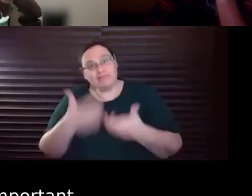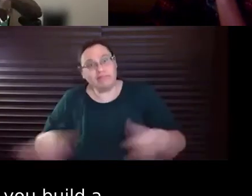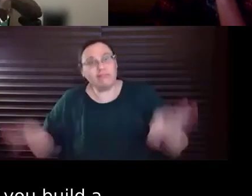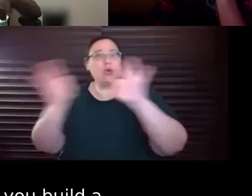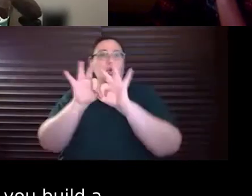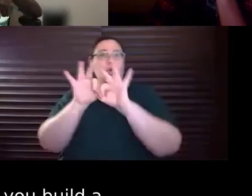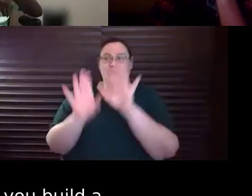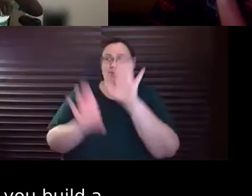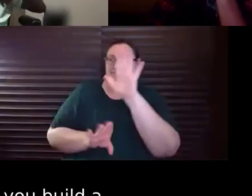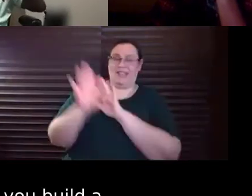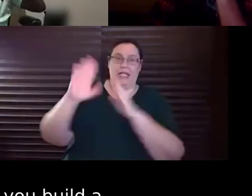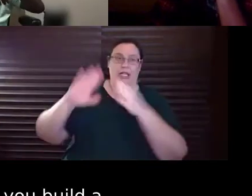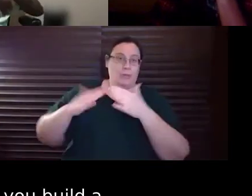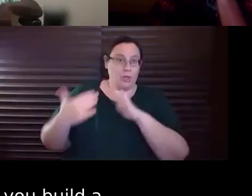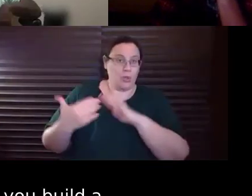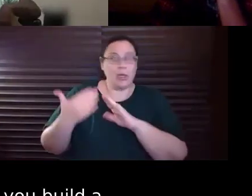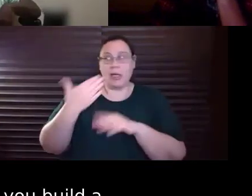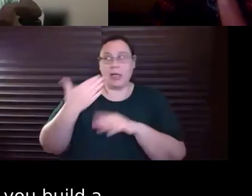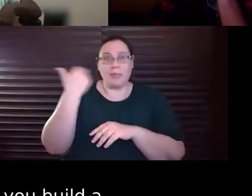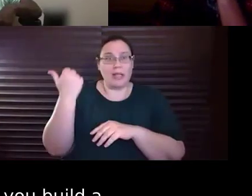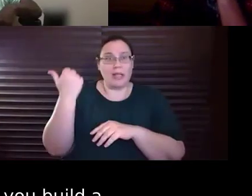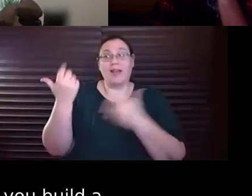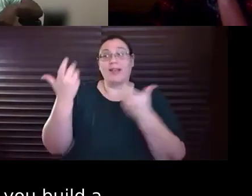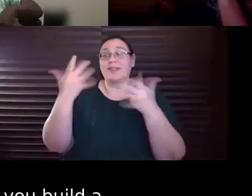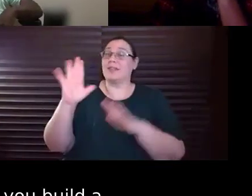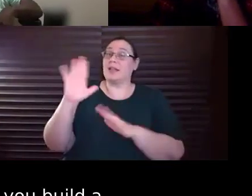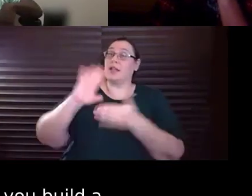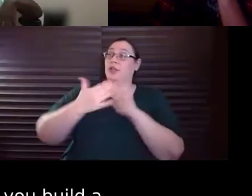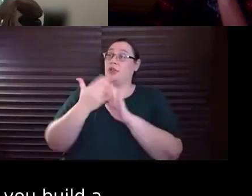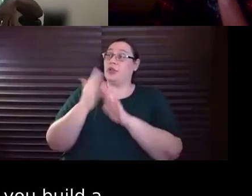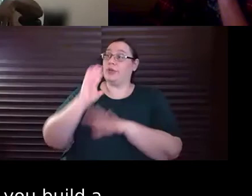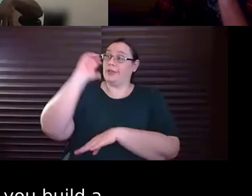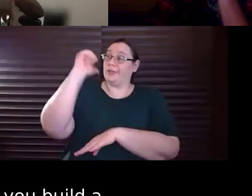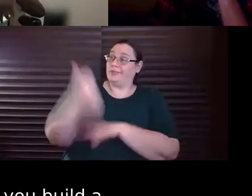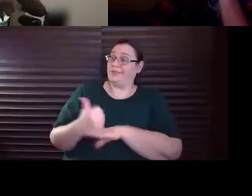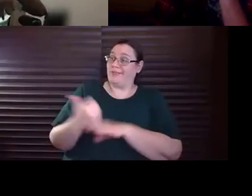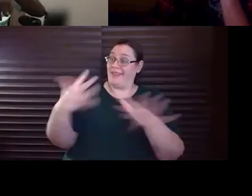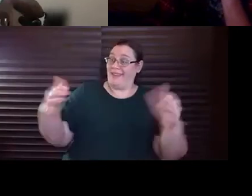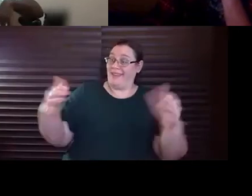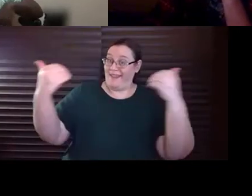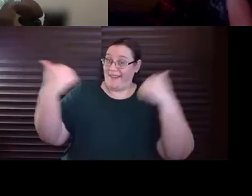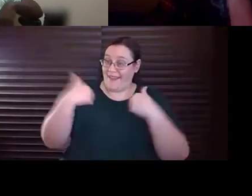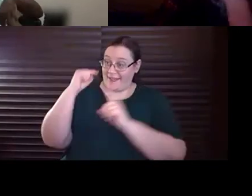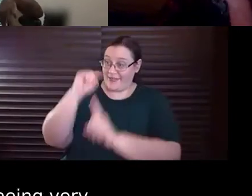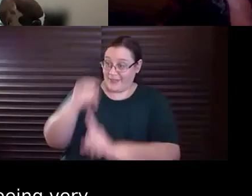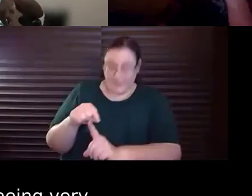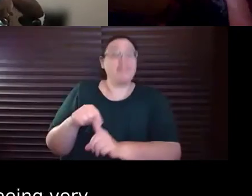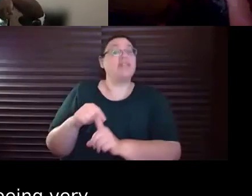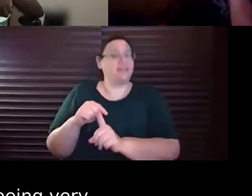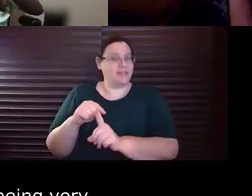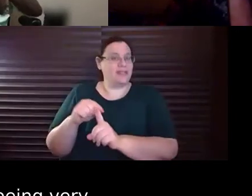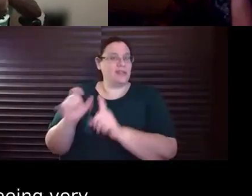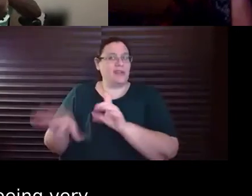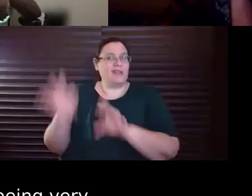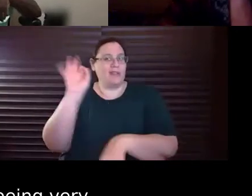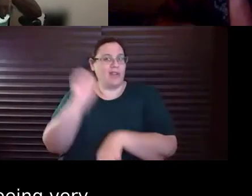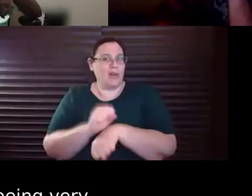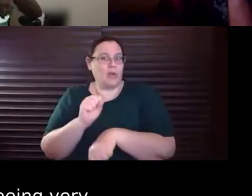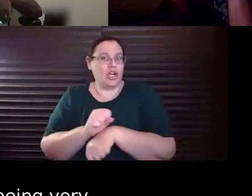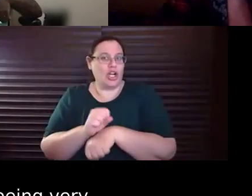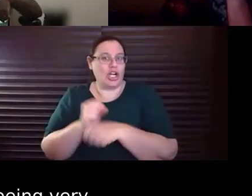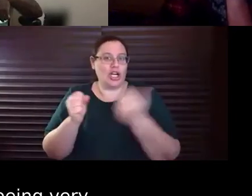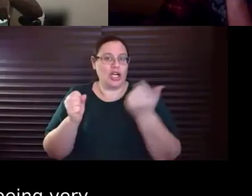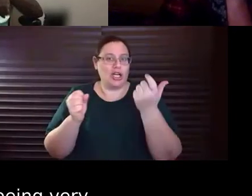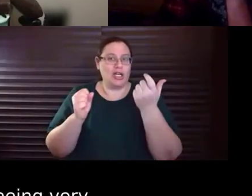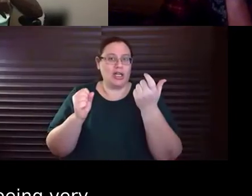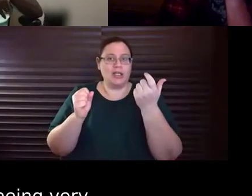community, because once you build a community, you can get work. I mean, just being very